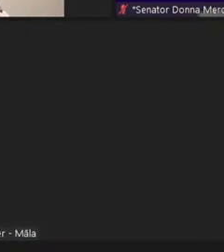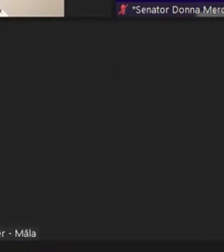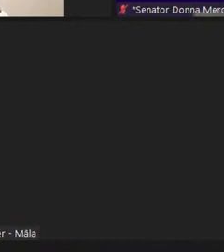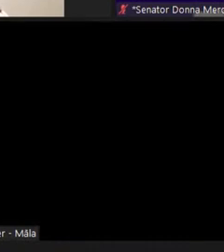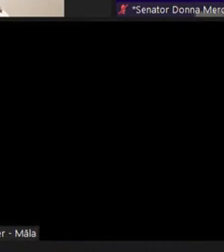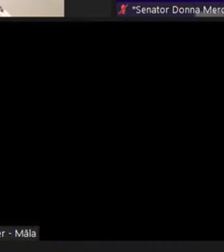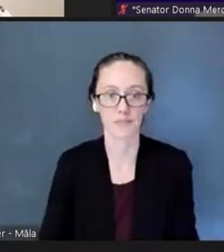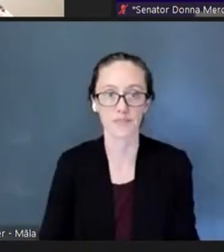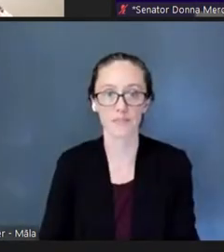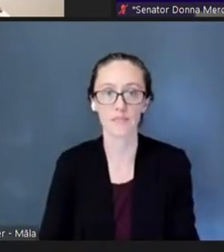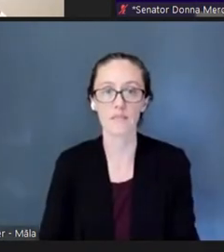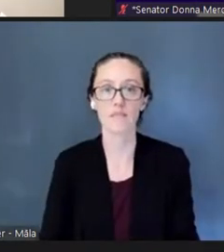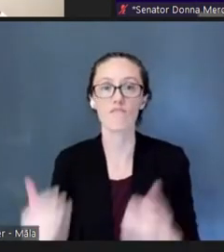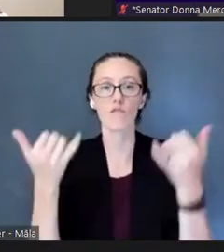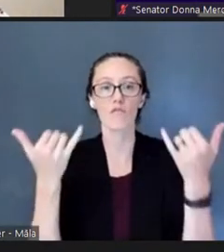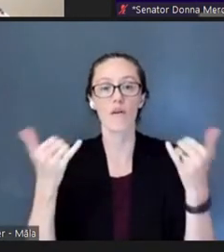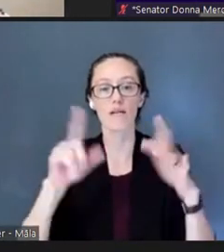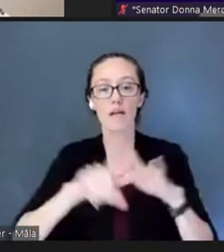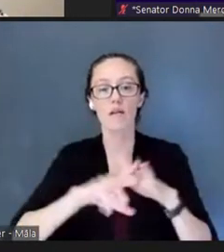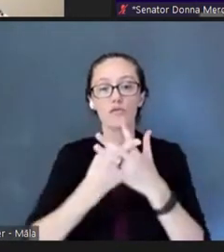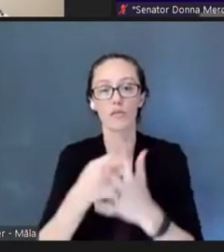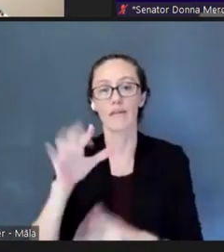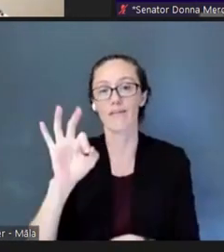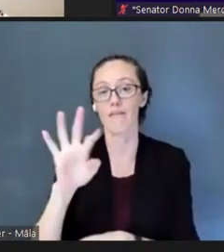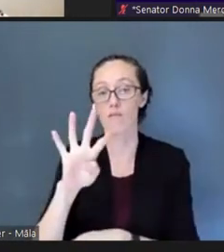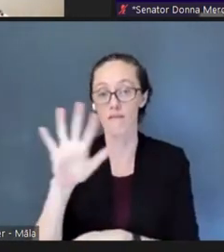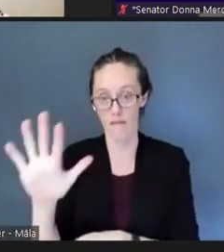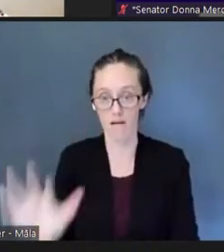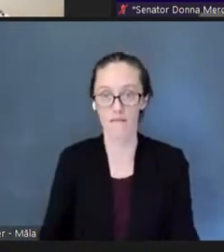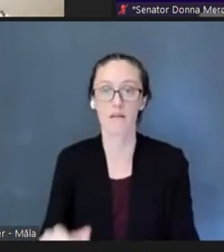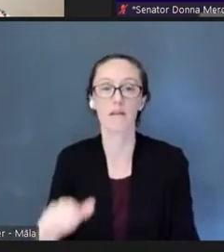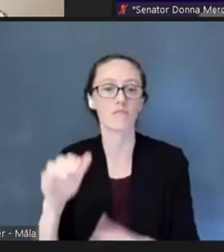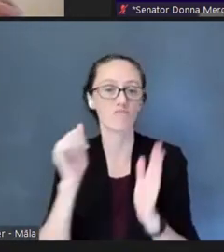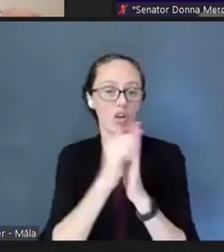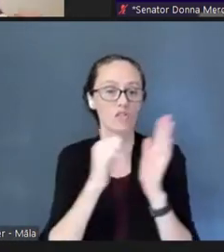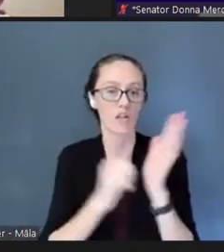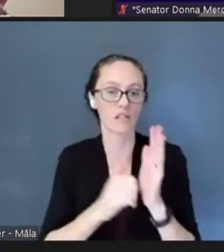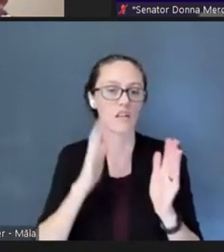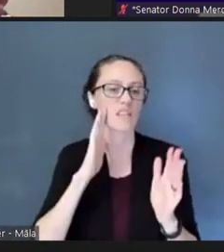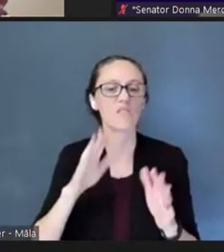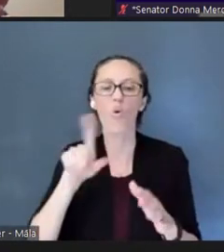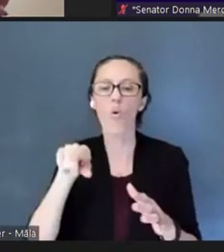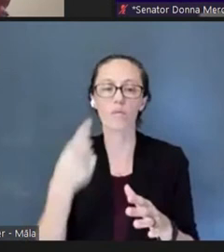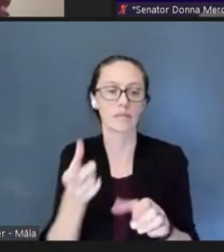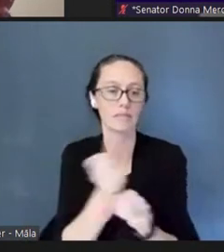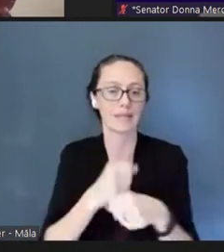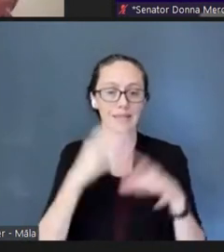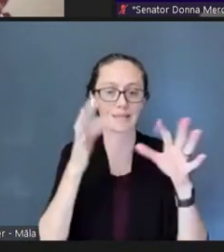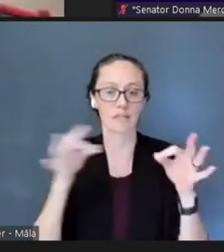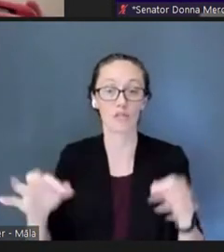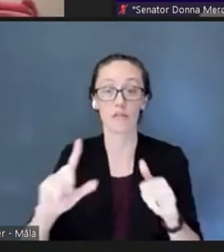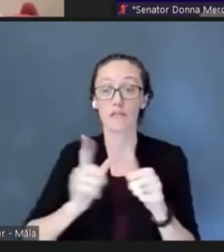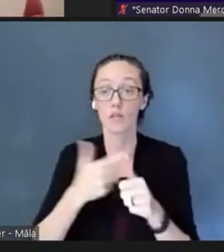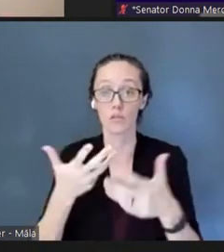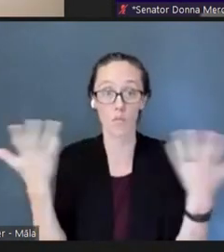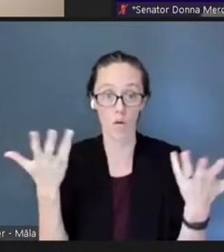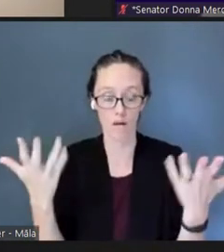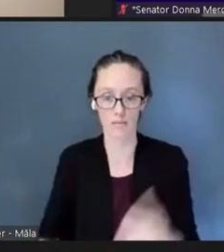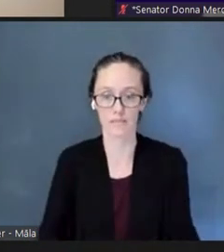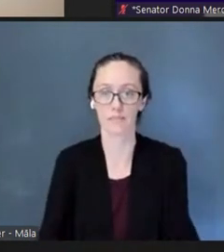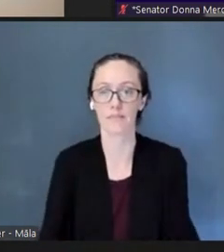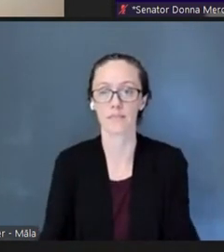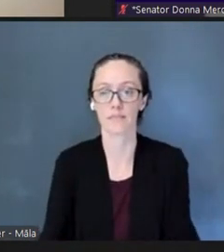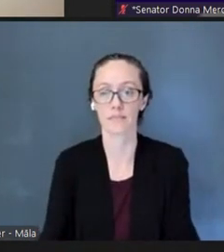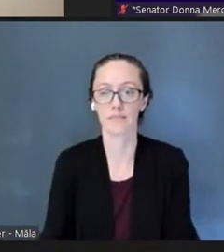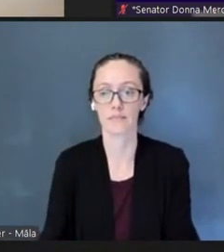agenda, so we'll plow through a bunch more votes here. First up on the 9:45 agenda is